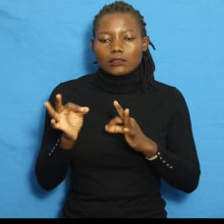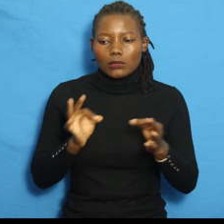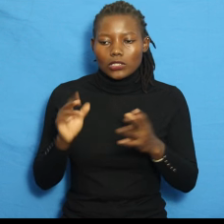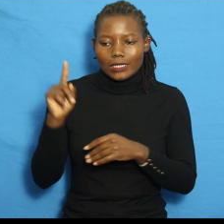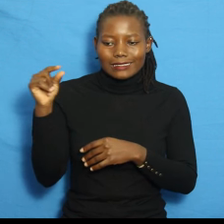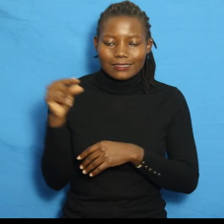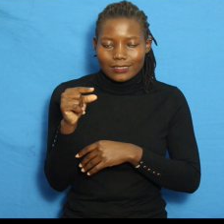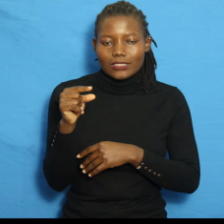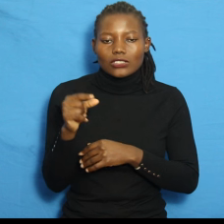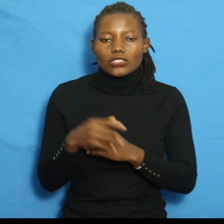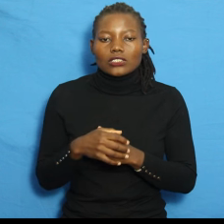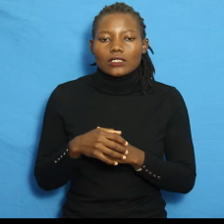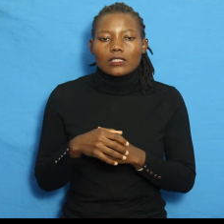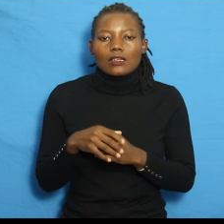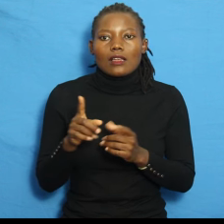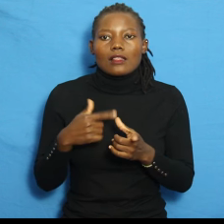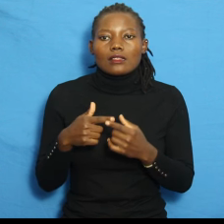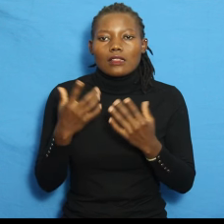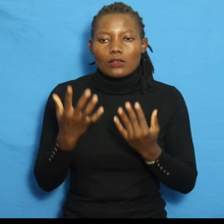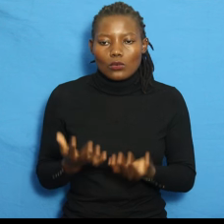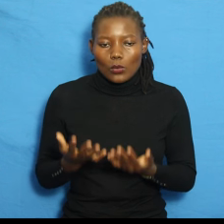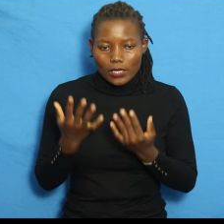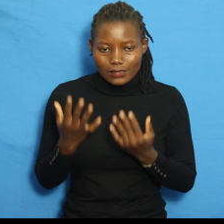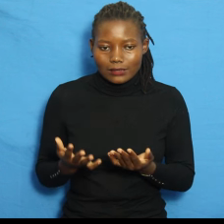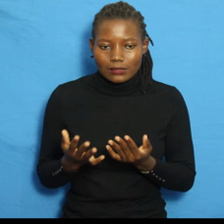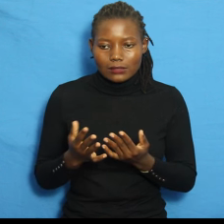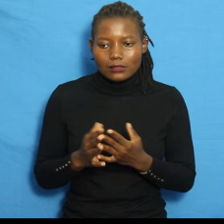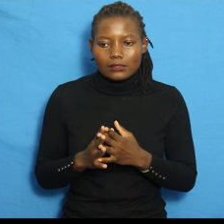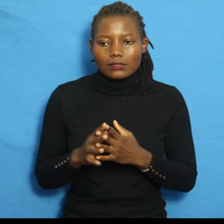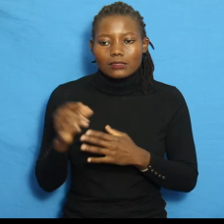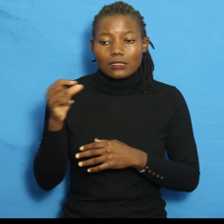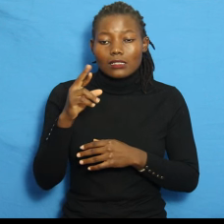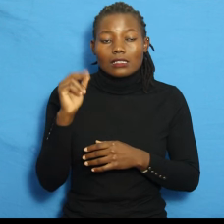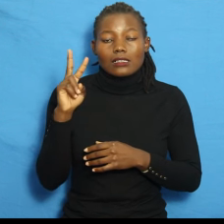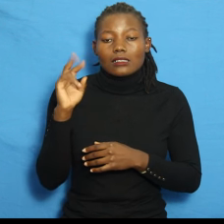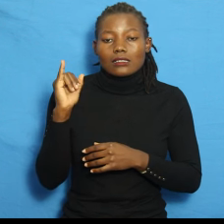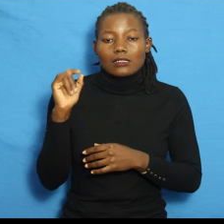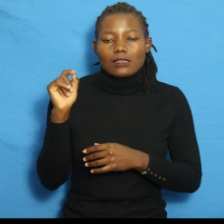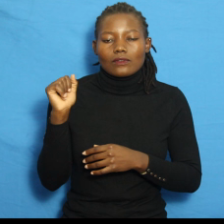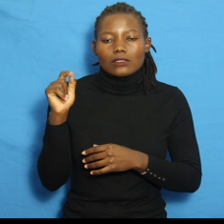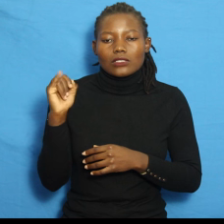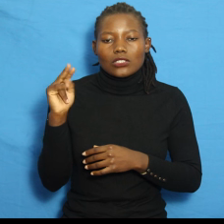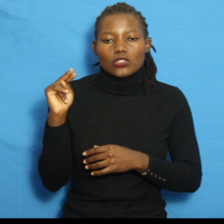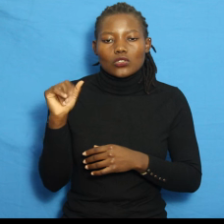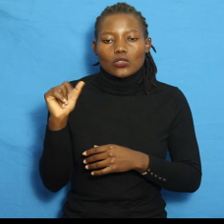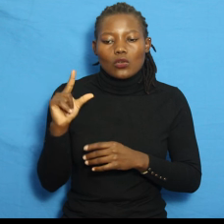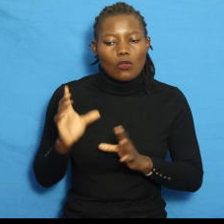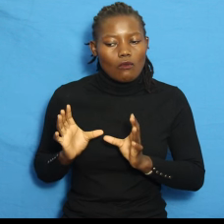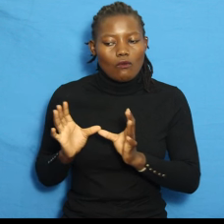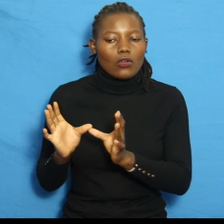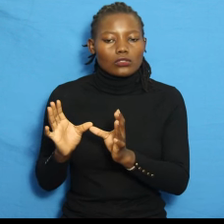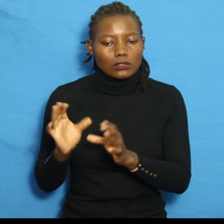in the kilograms. While weight is defined as the amount of gravitational force that is exerted on that